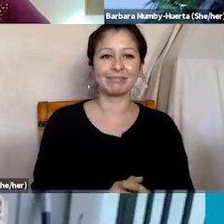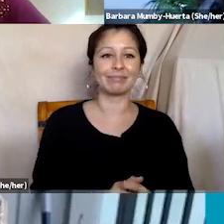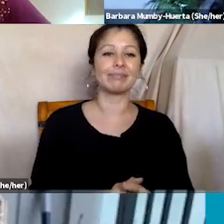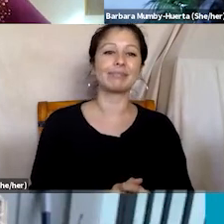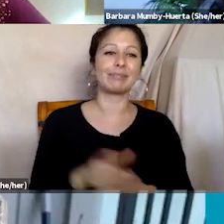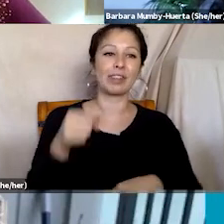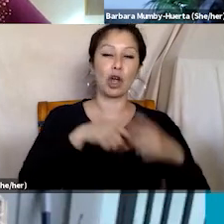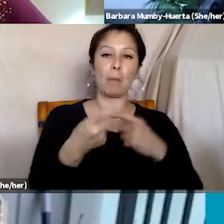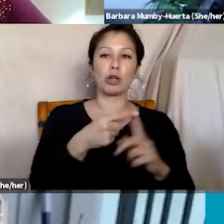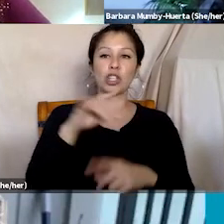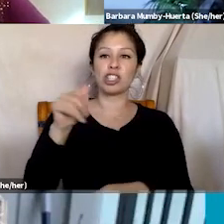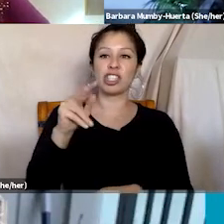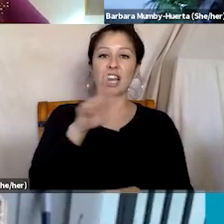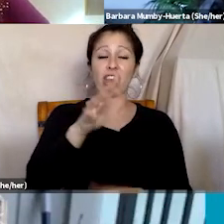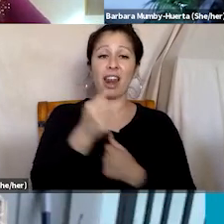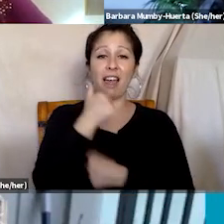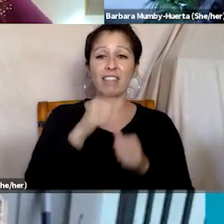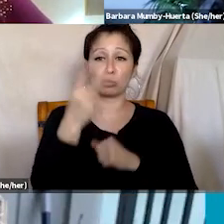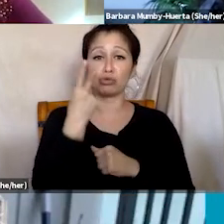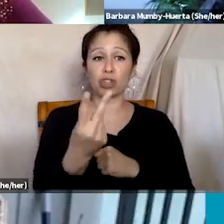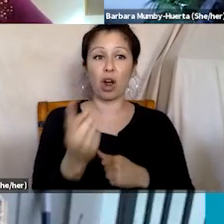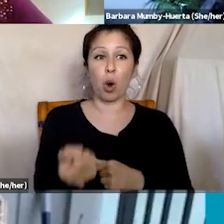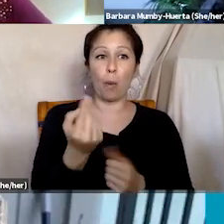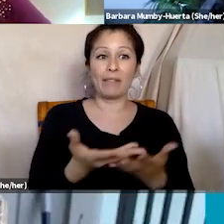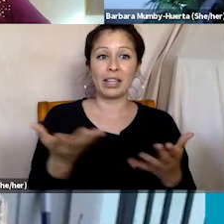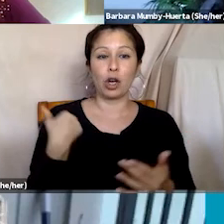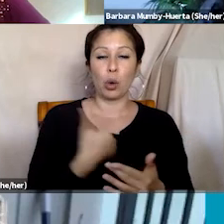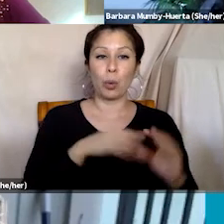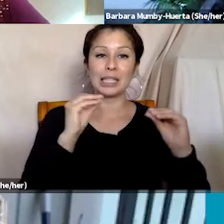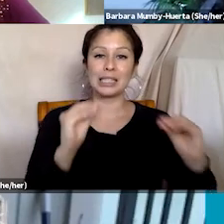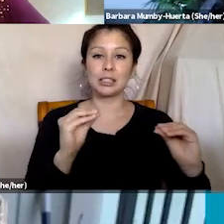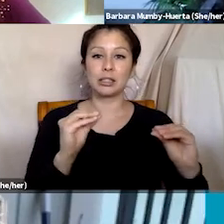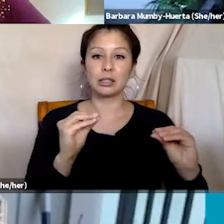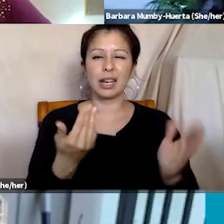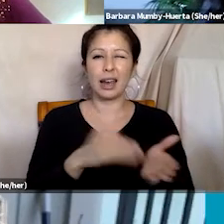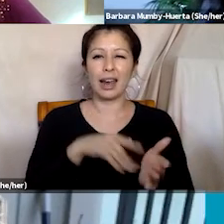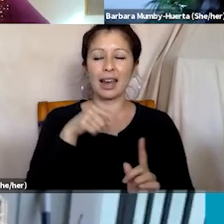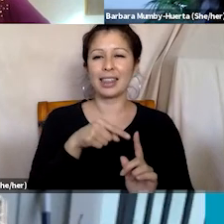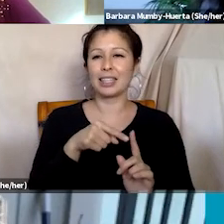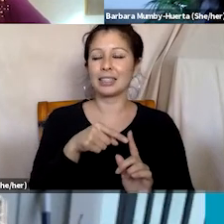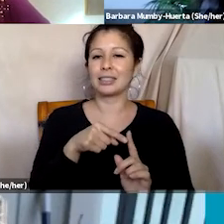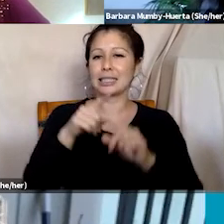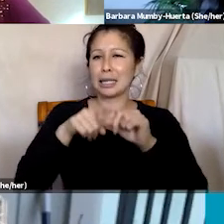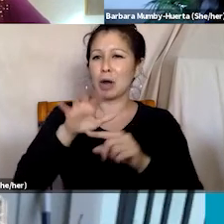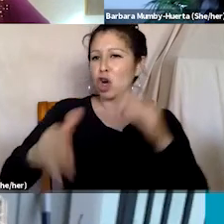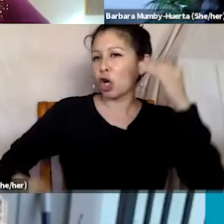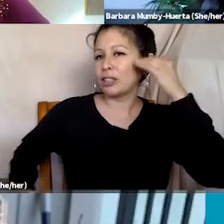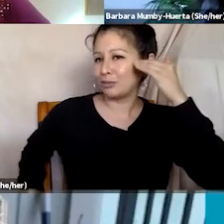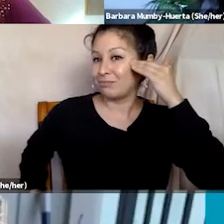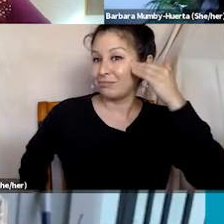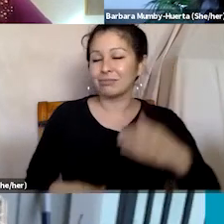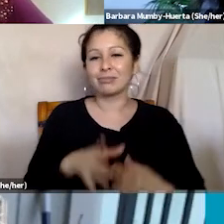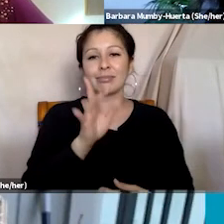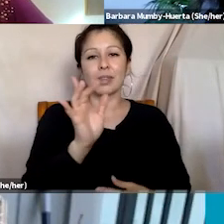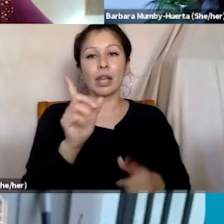So going back to Janet, whose love letter you saw, one of the things that we teach, and again, this is to turn on your intuition big,